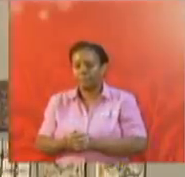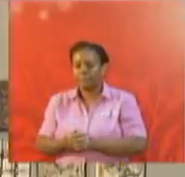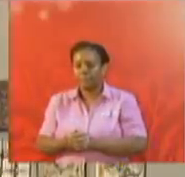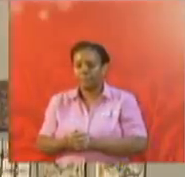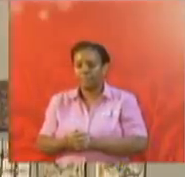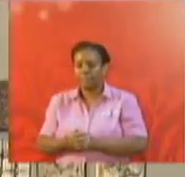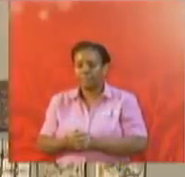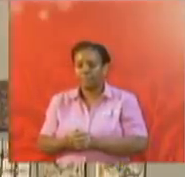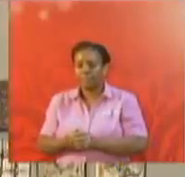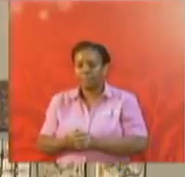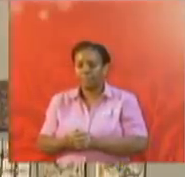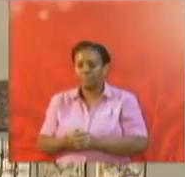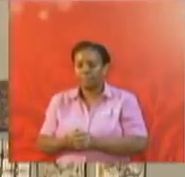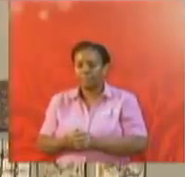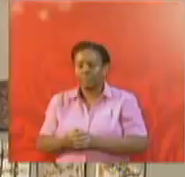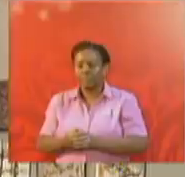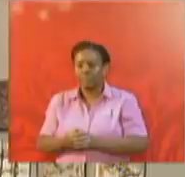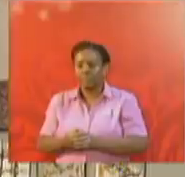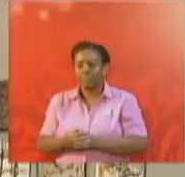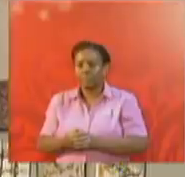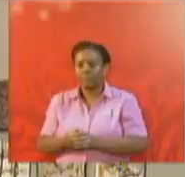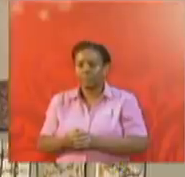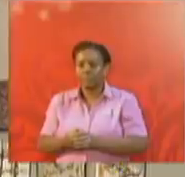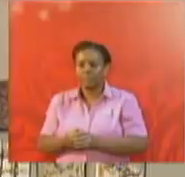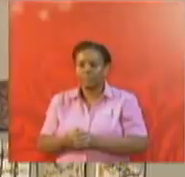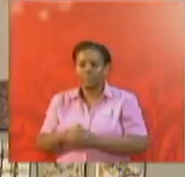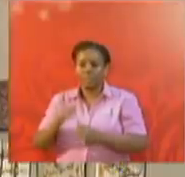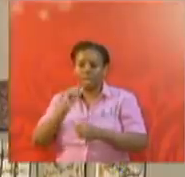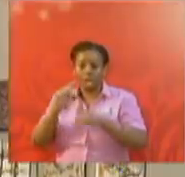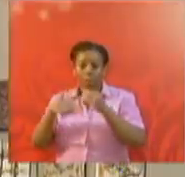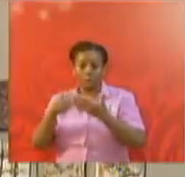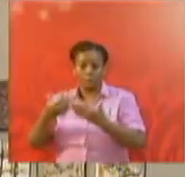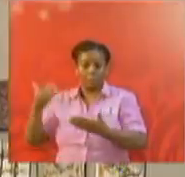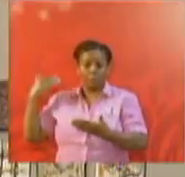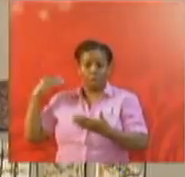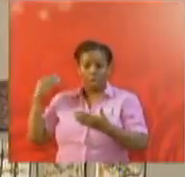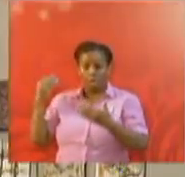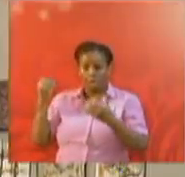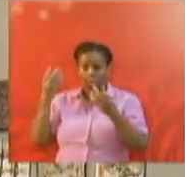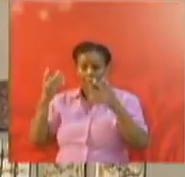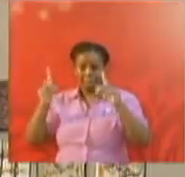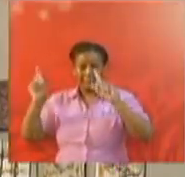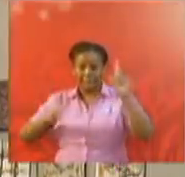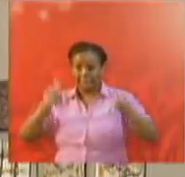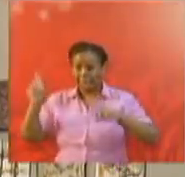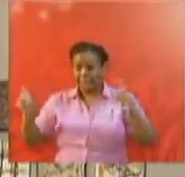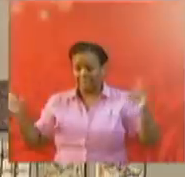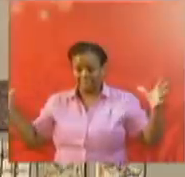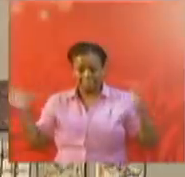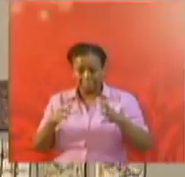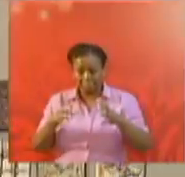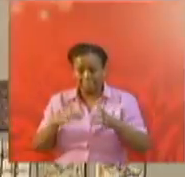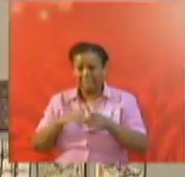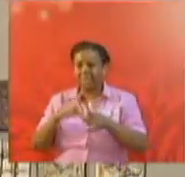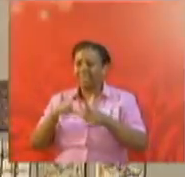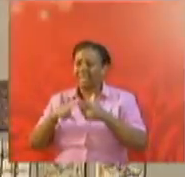that retrospective batch of cases that we were updating on a given basis. So I just want to assure you